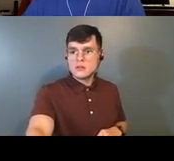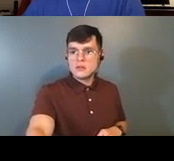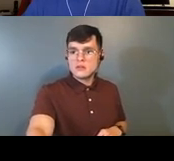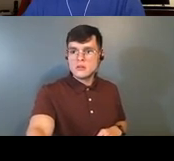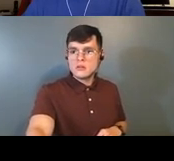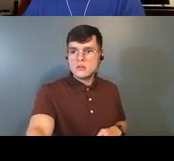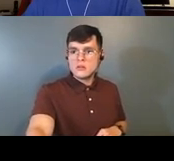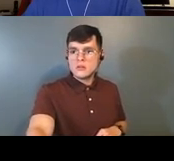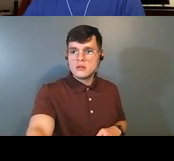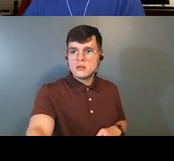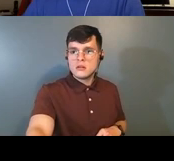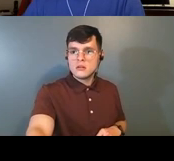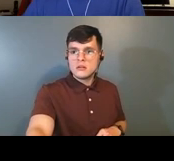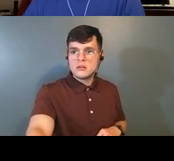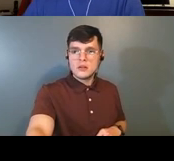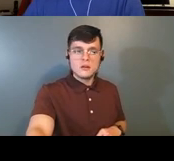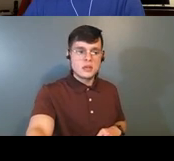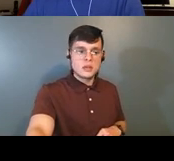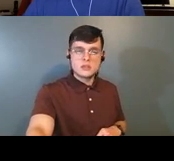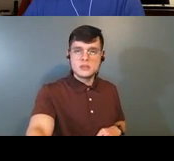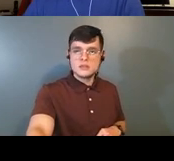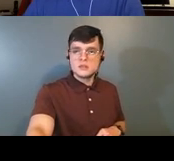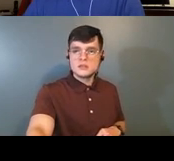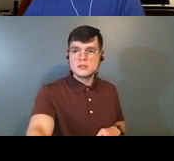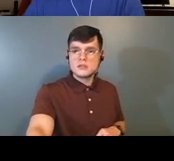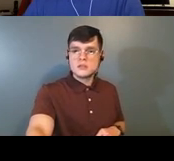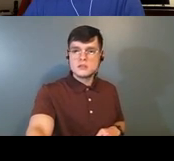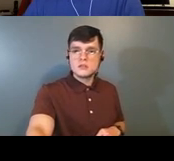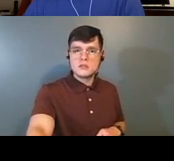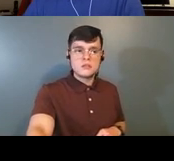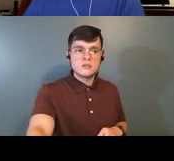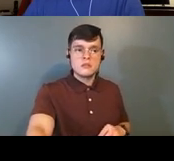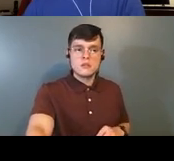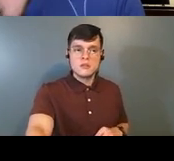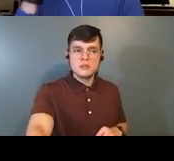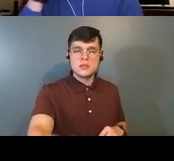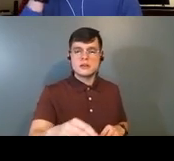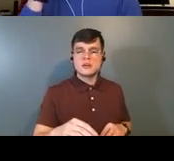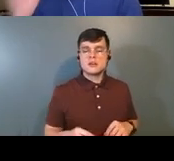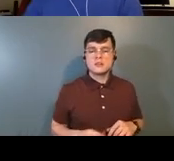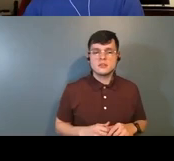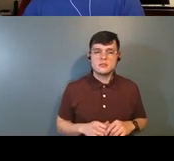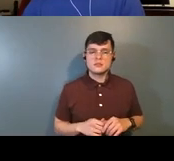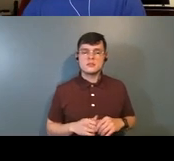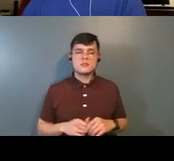choices, period. Left parent 143, right parent checkbox not checked. Okay, now this,